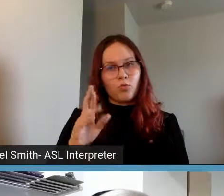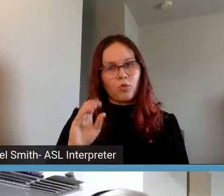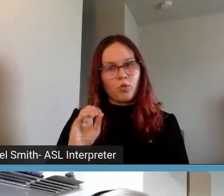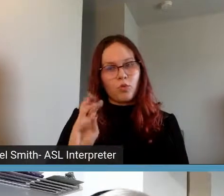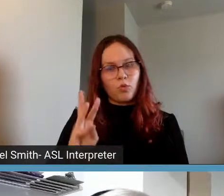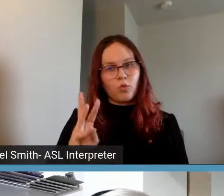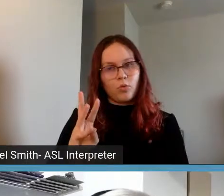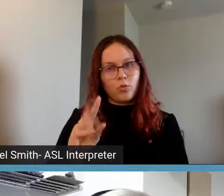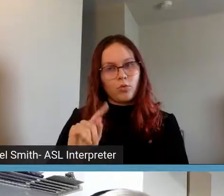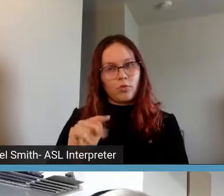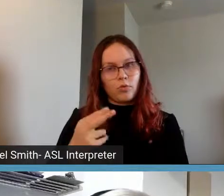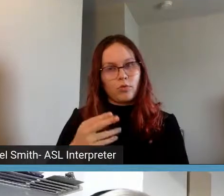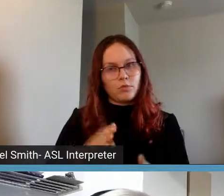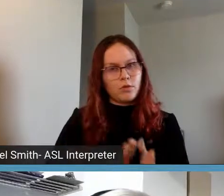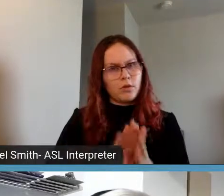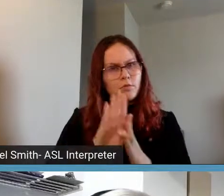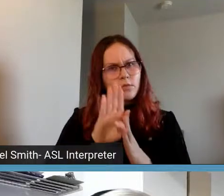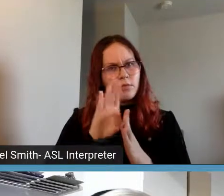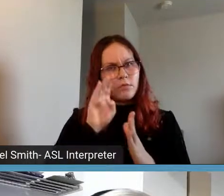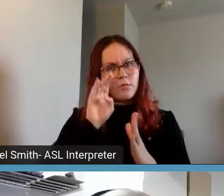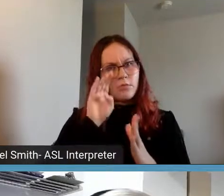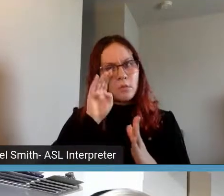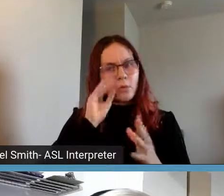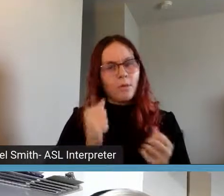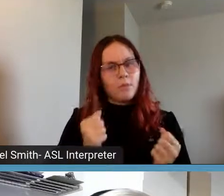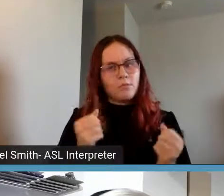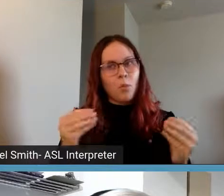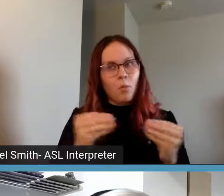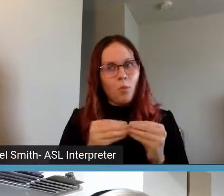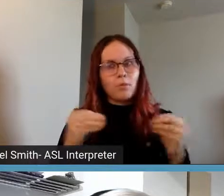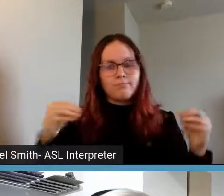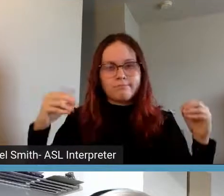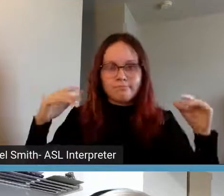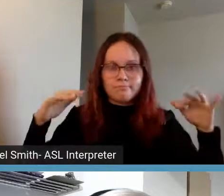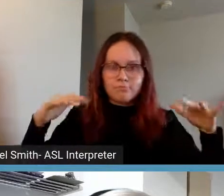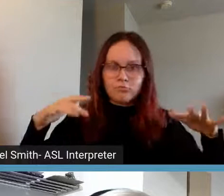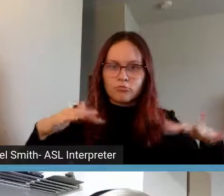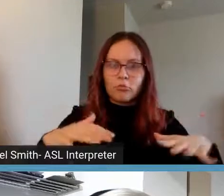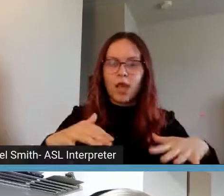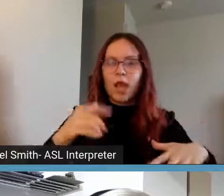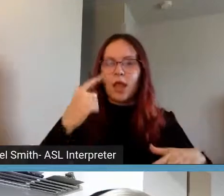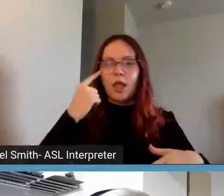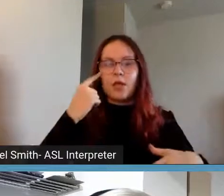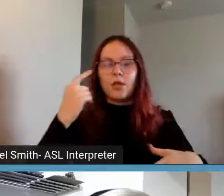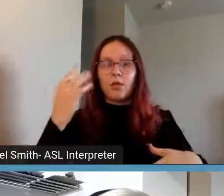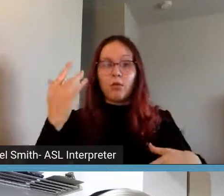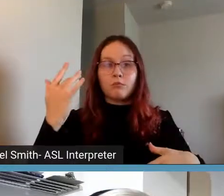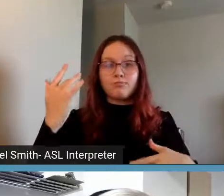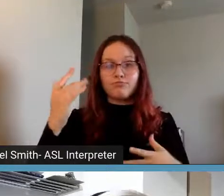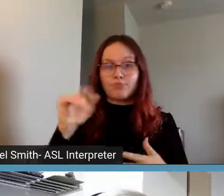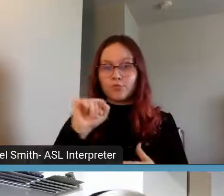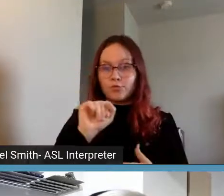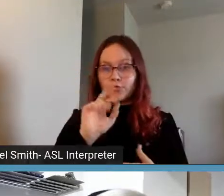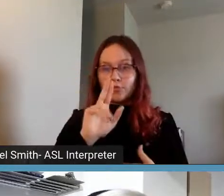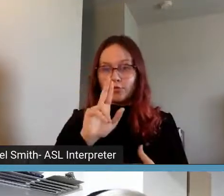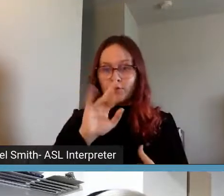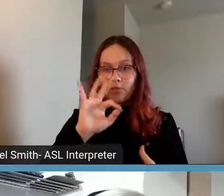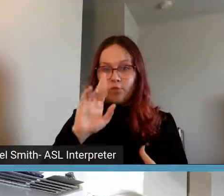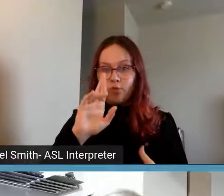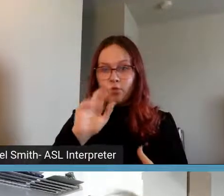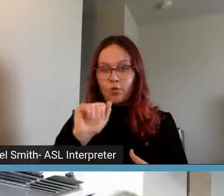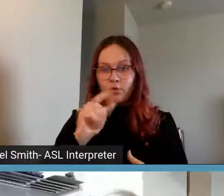due to because they were focused on suffrage and the election, and they were meant to be kind of on top of the kind of